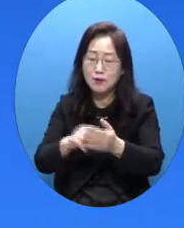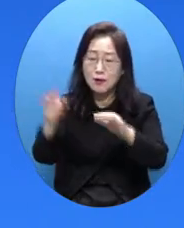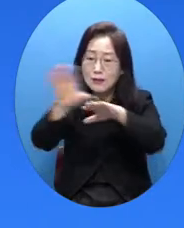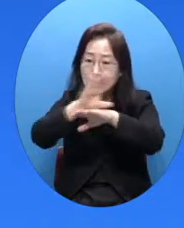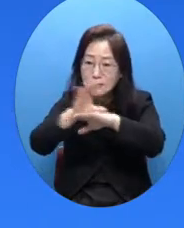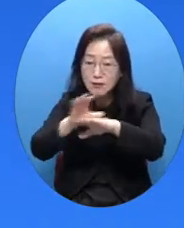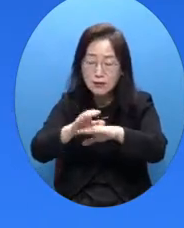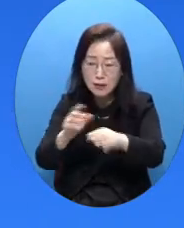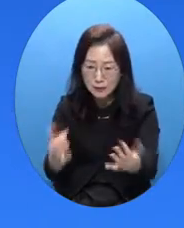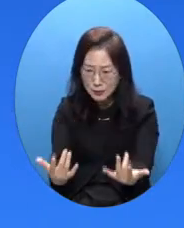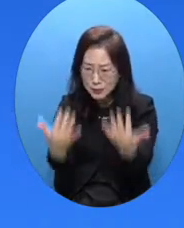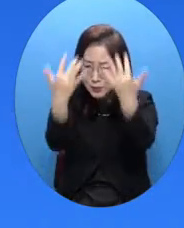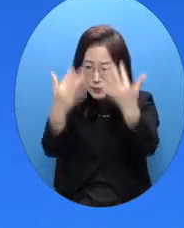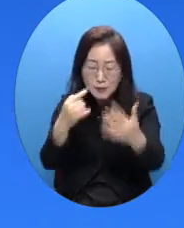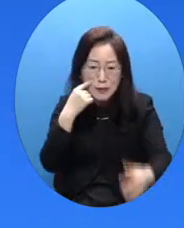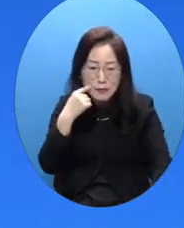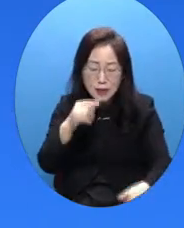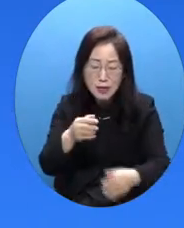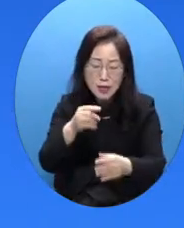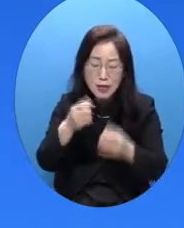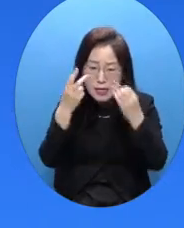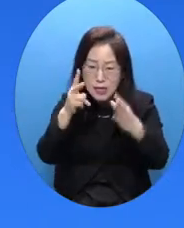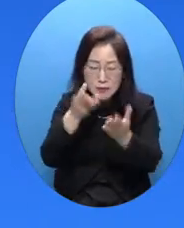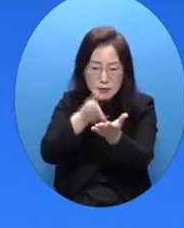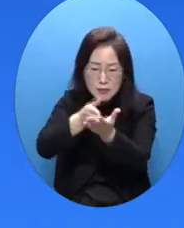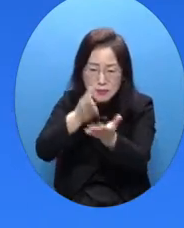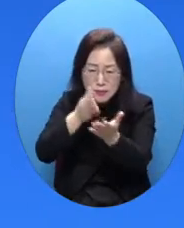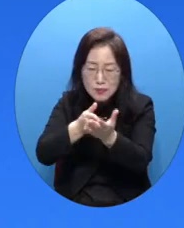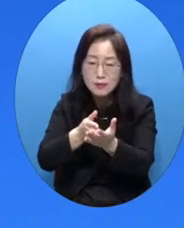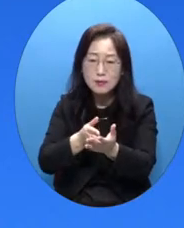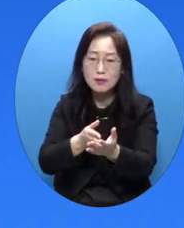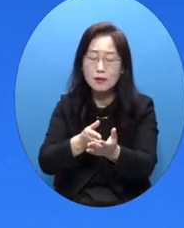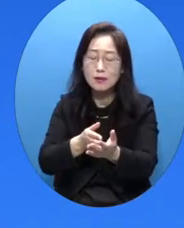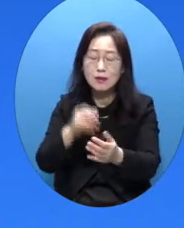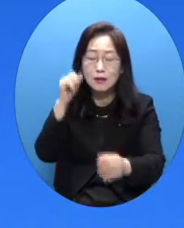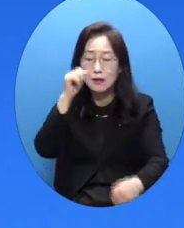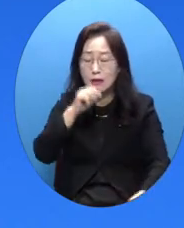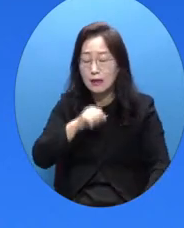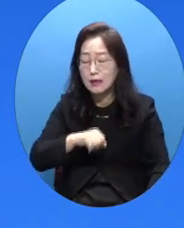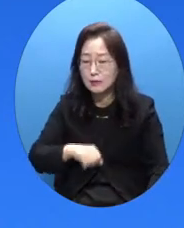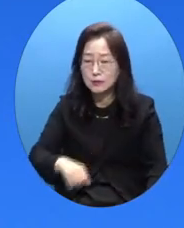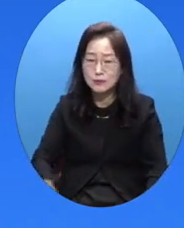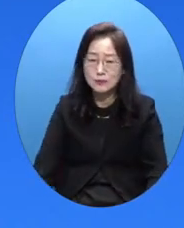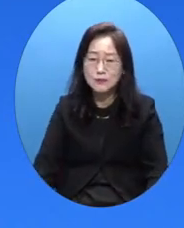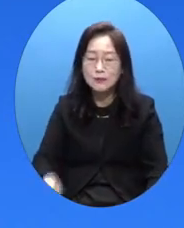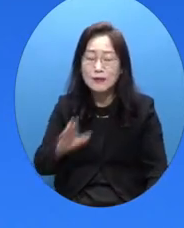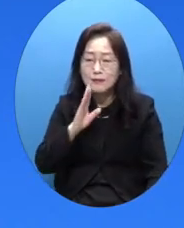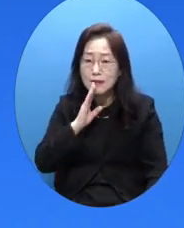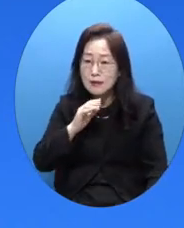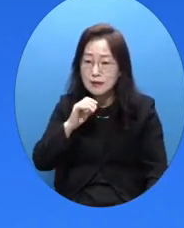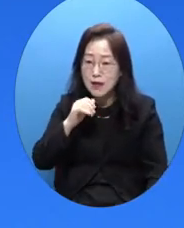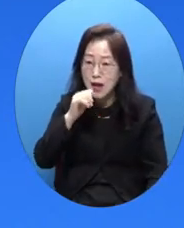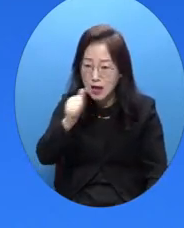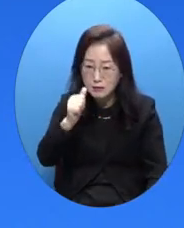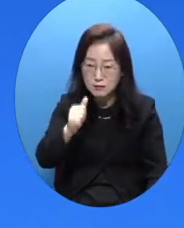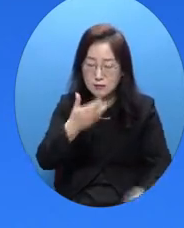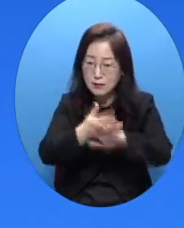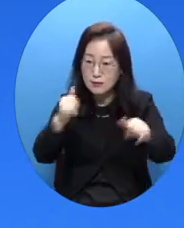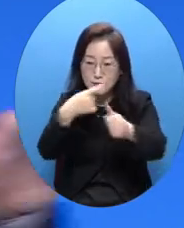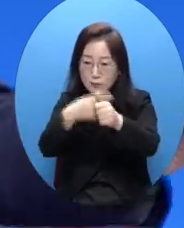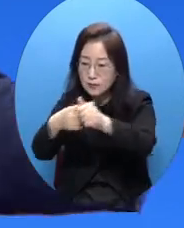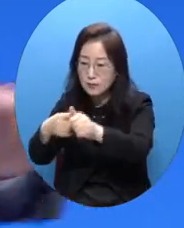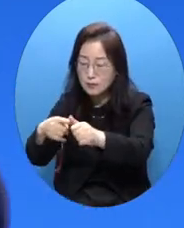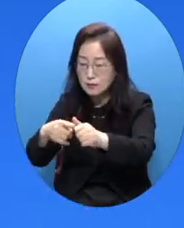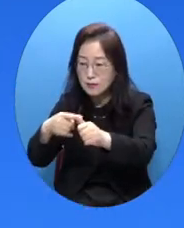since they are young but think about what's happening around in Korea people are at the Forefront of criticizing